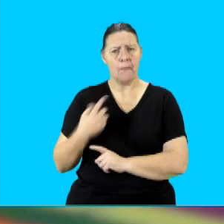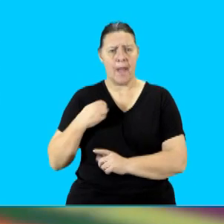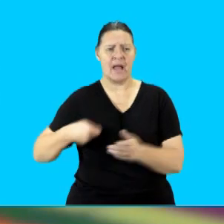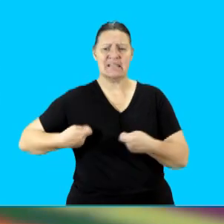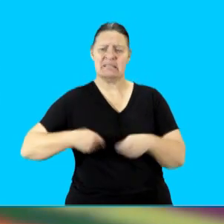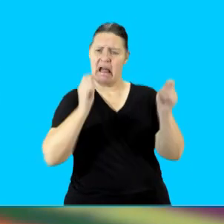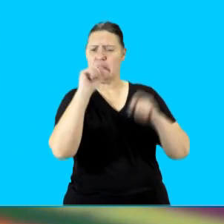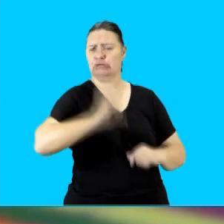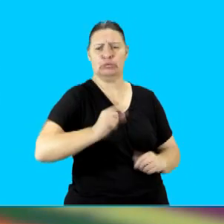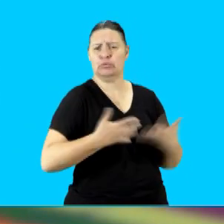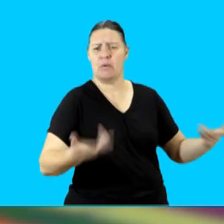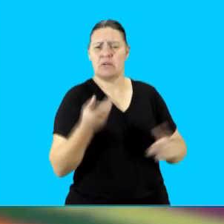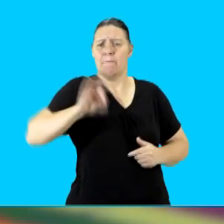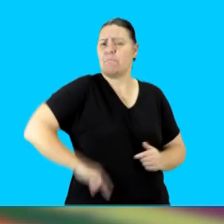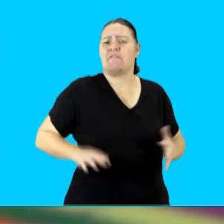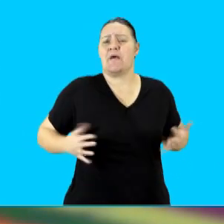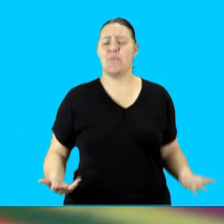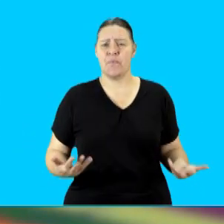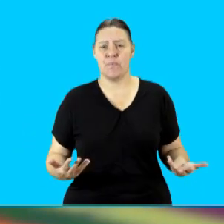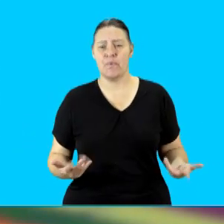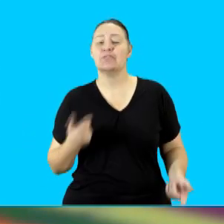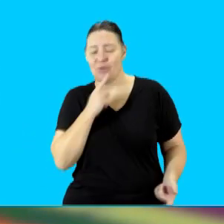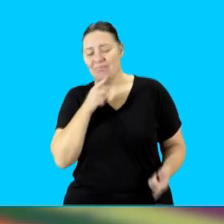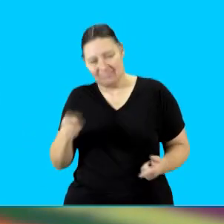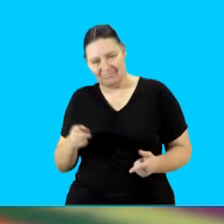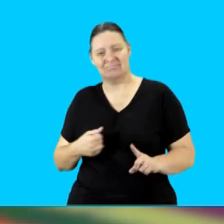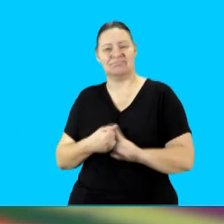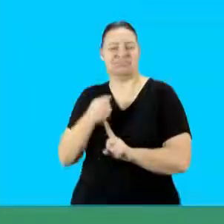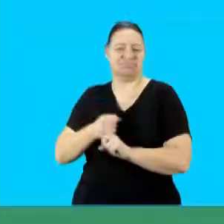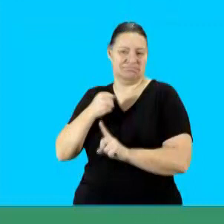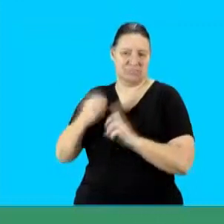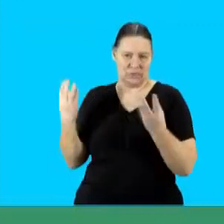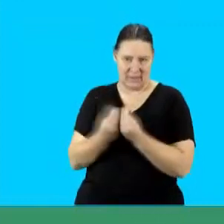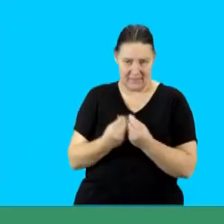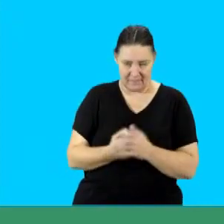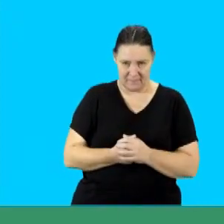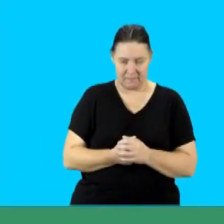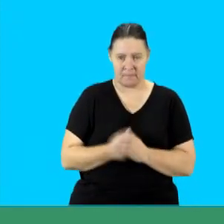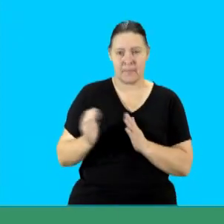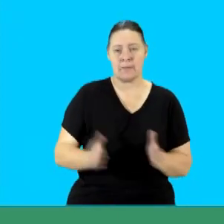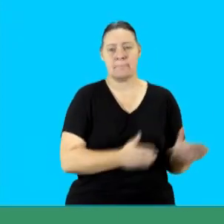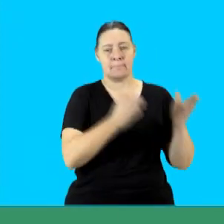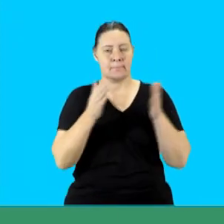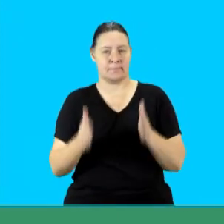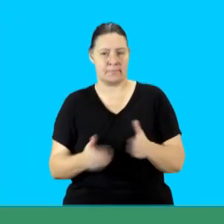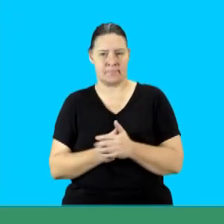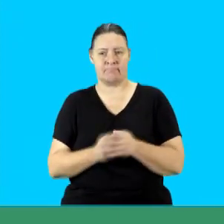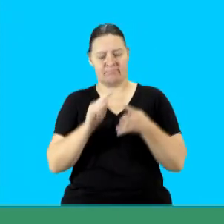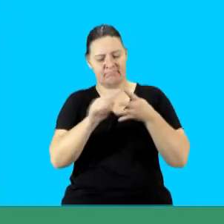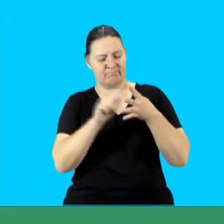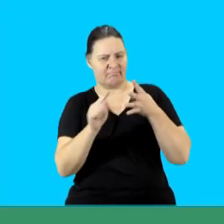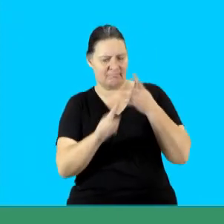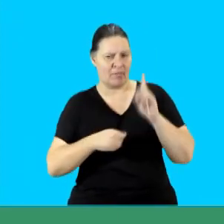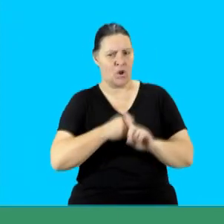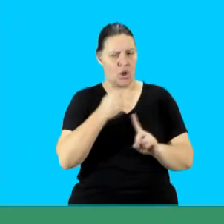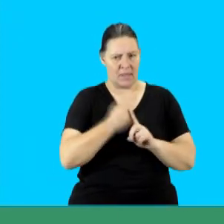to change the prices that they have set for businesses. Now let's move on to types of